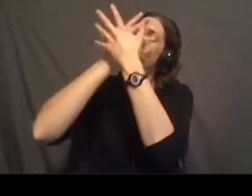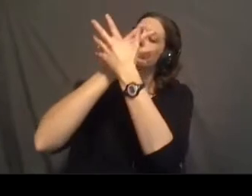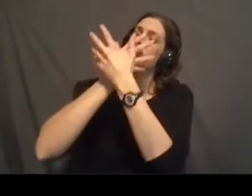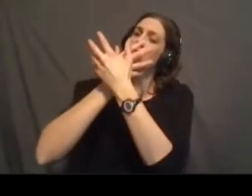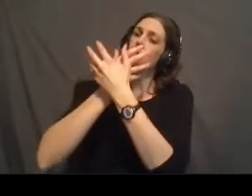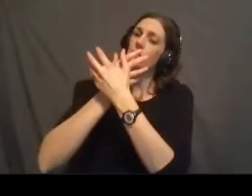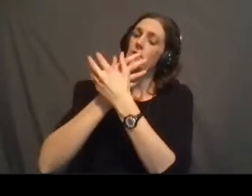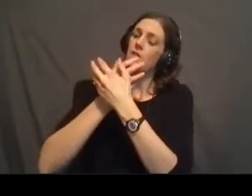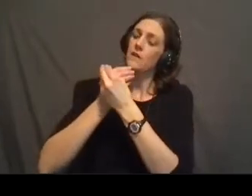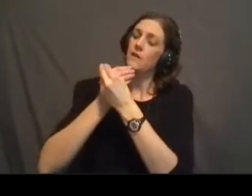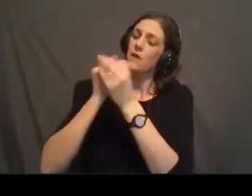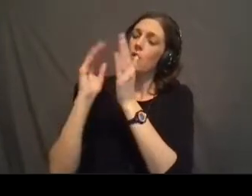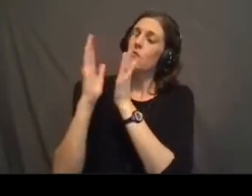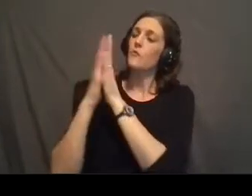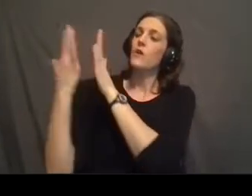majesty,